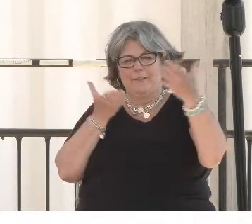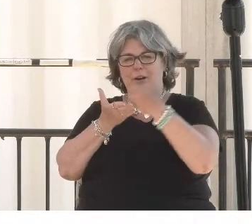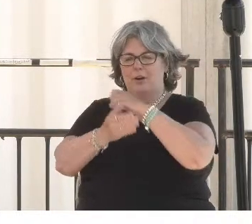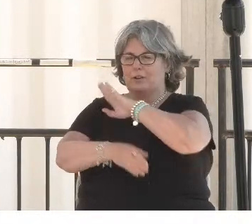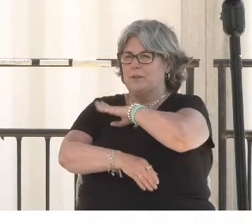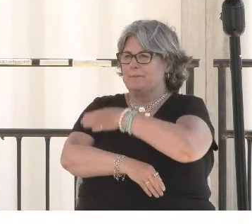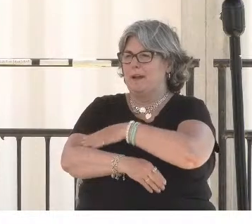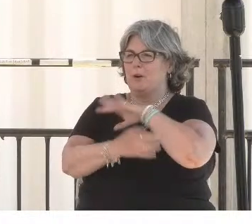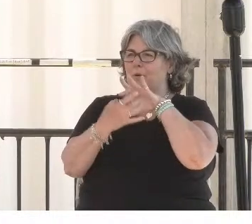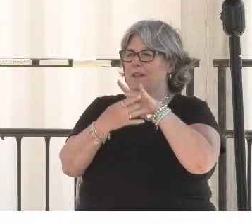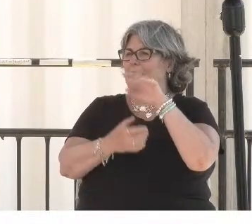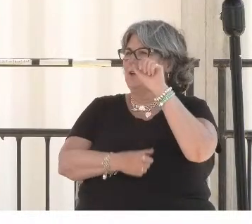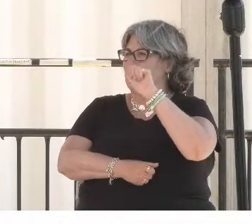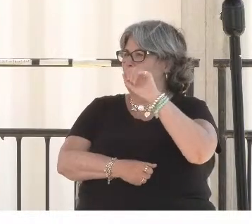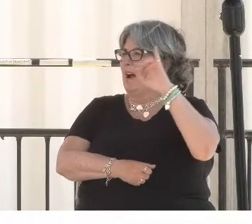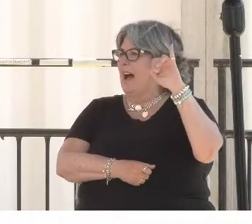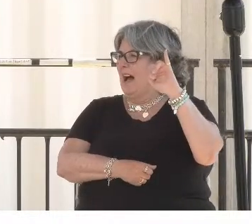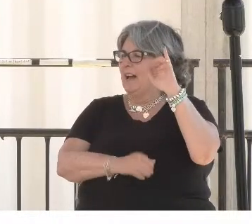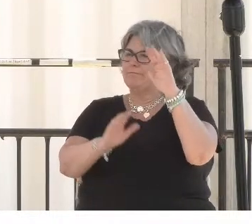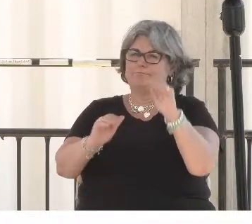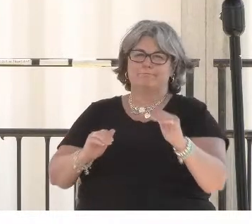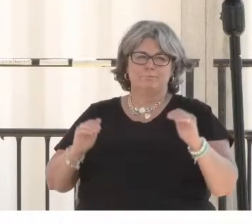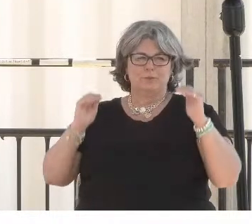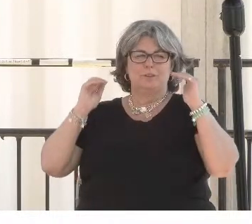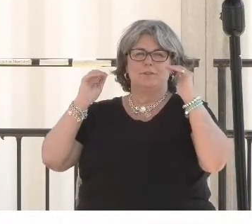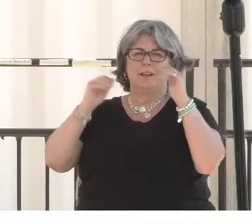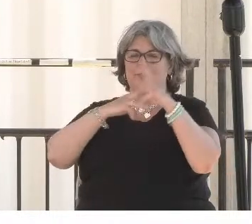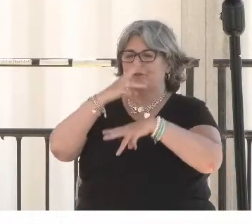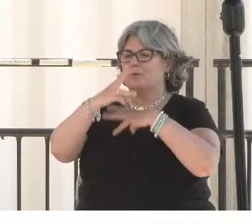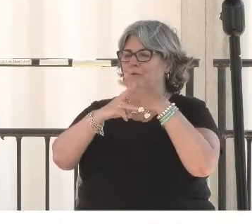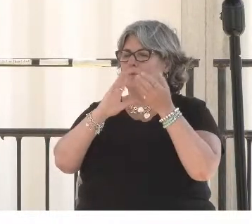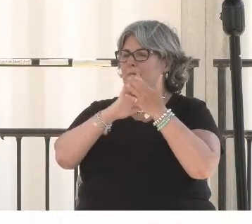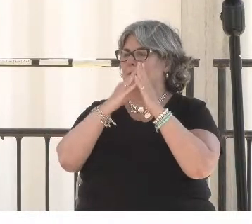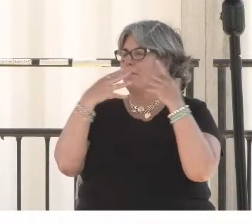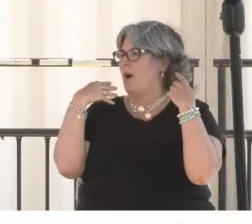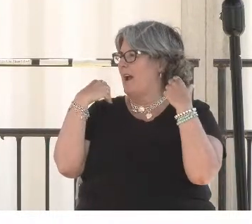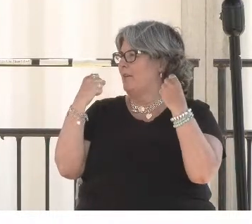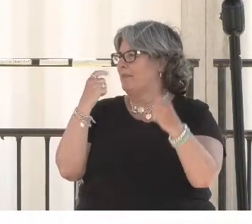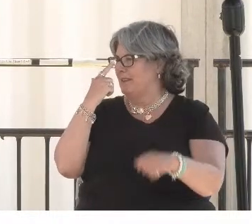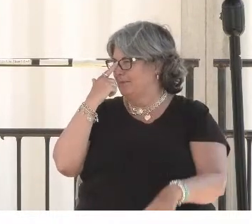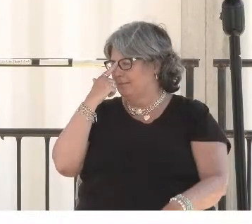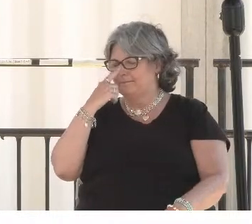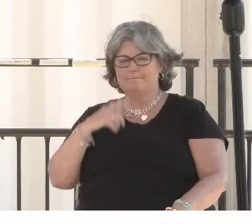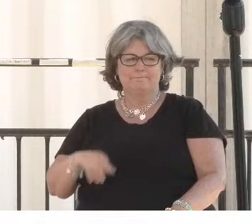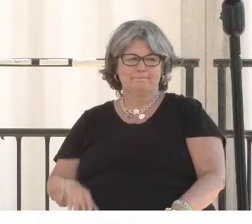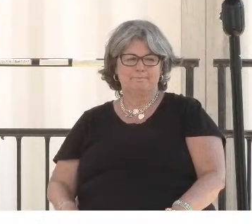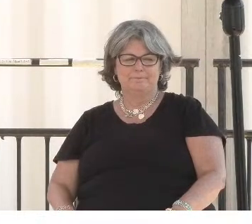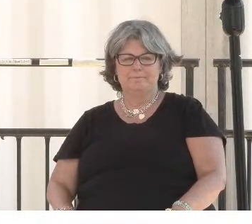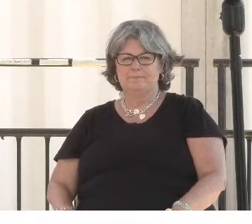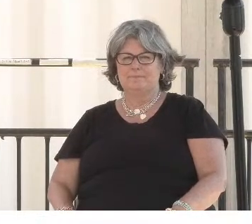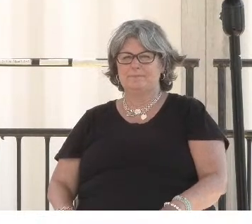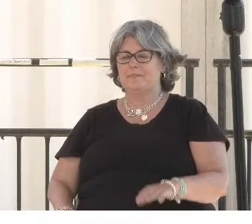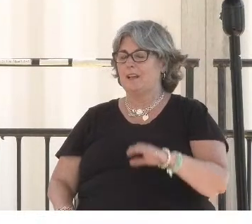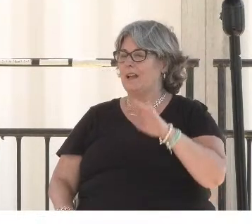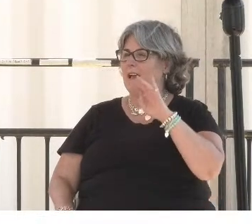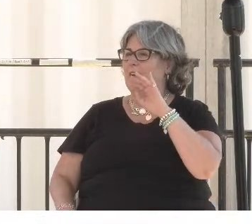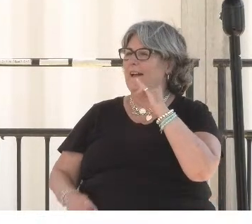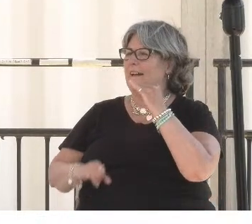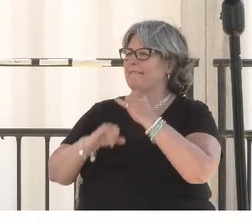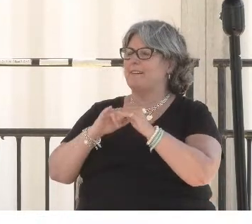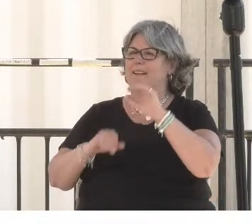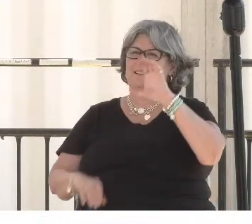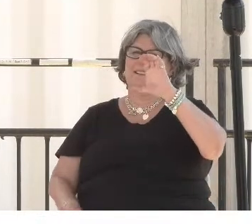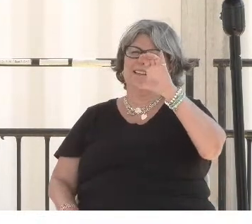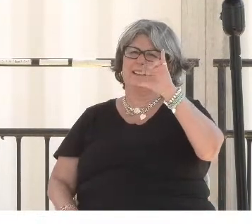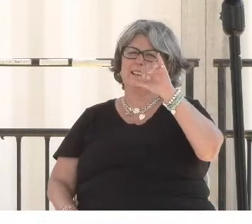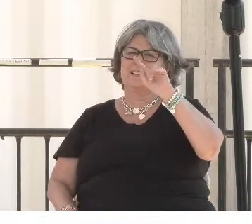power to advance a healthier world, wouldn't that be amazing? So can't wait. And then finally, Cynthia from